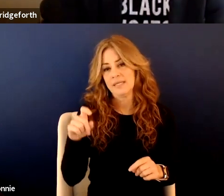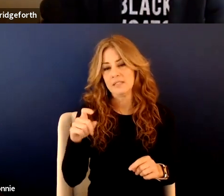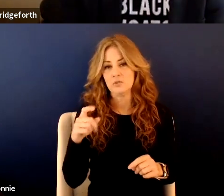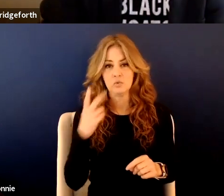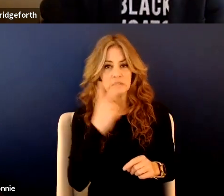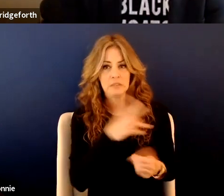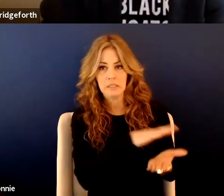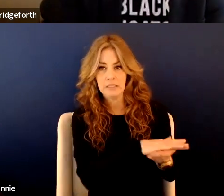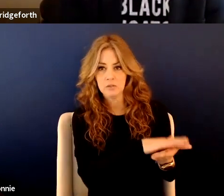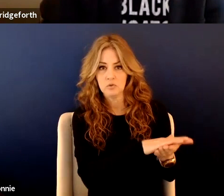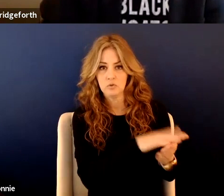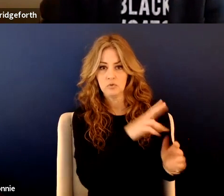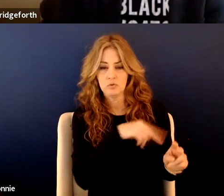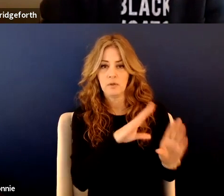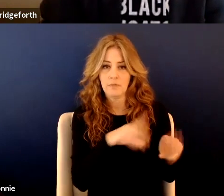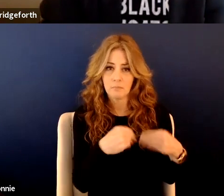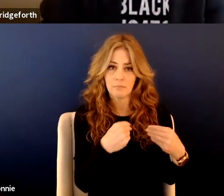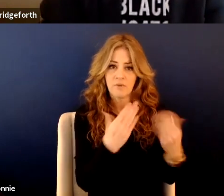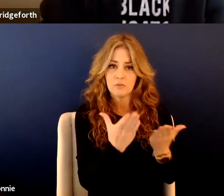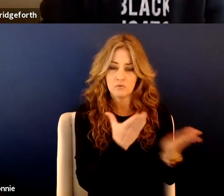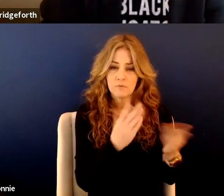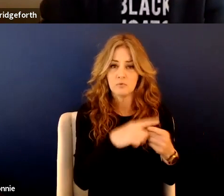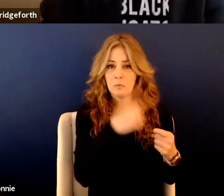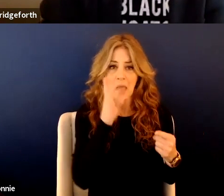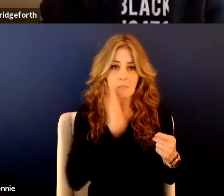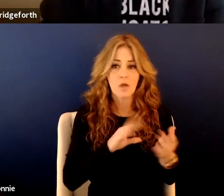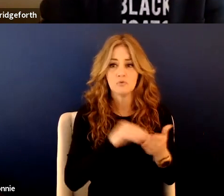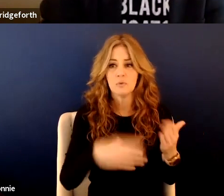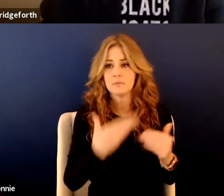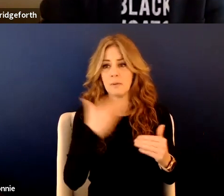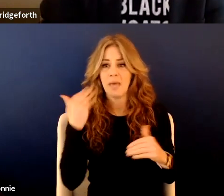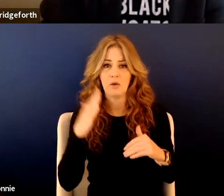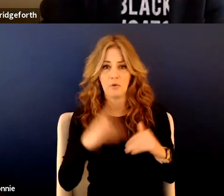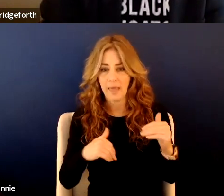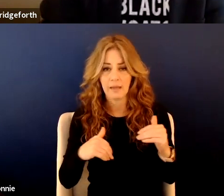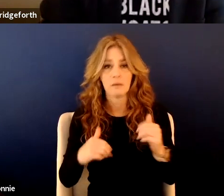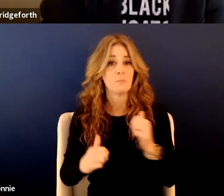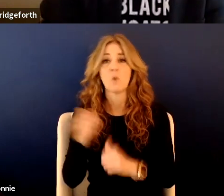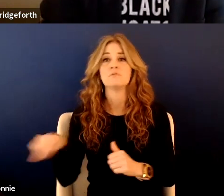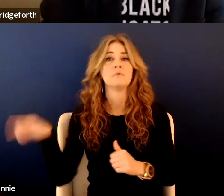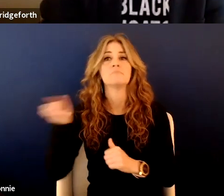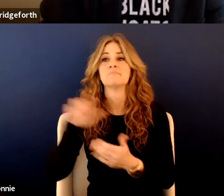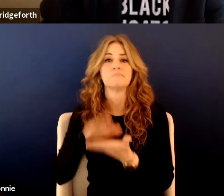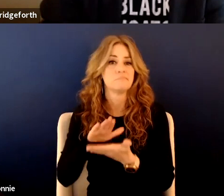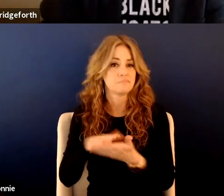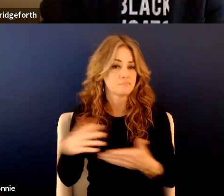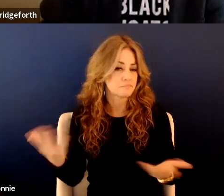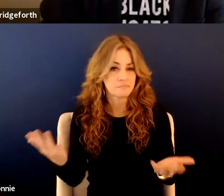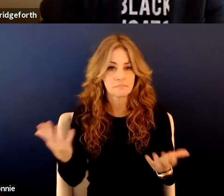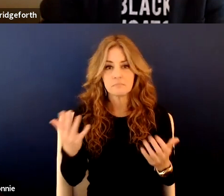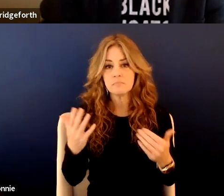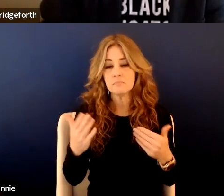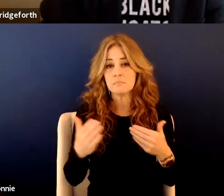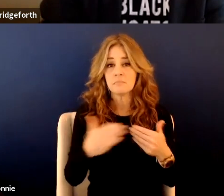are serving Black and Brown students way better than most of our institutions are. So whether it's, looking